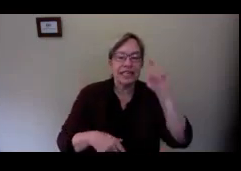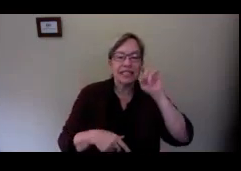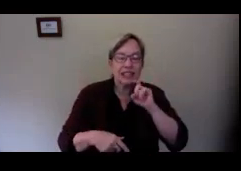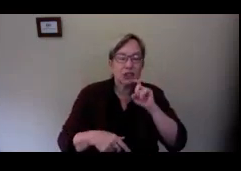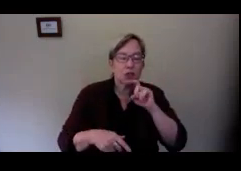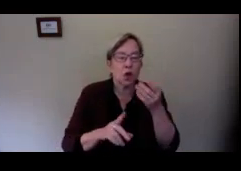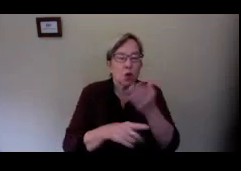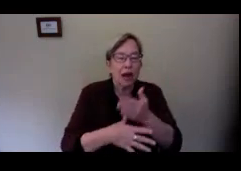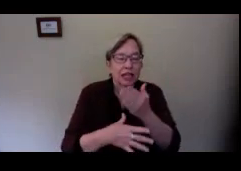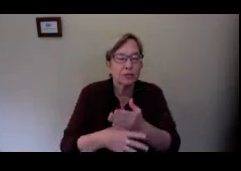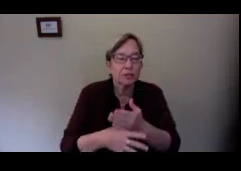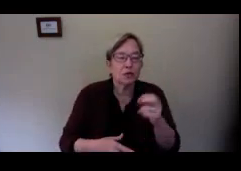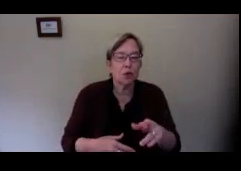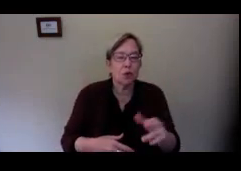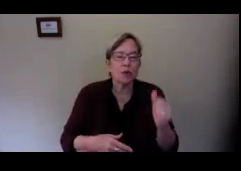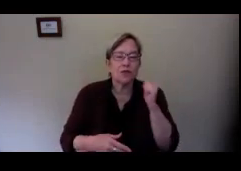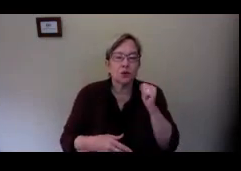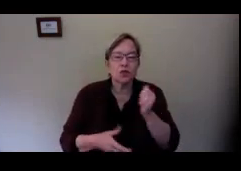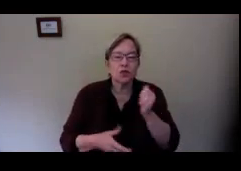or modification.